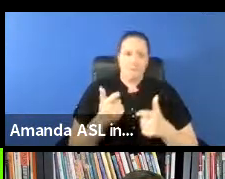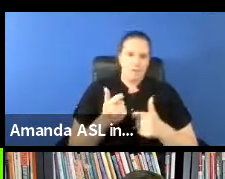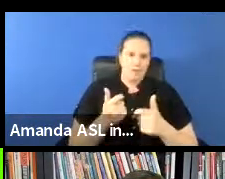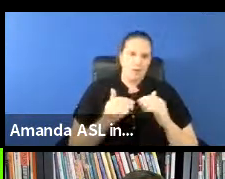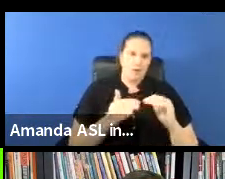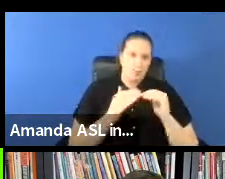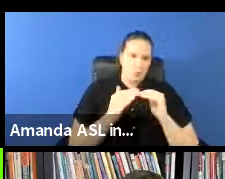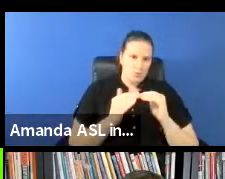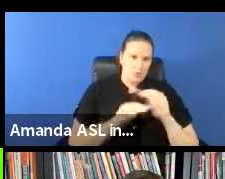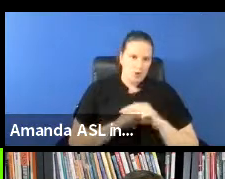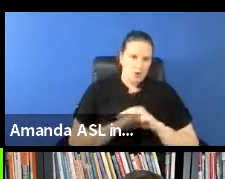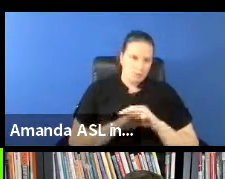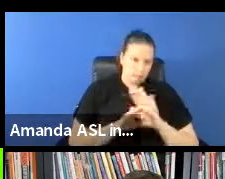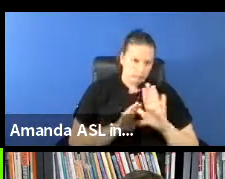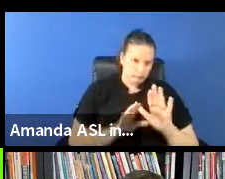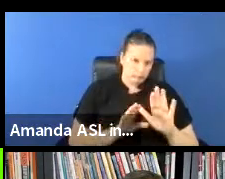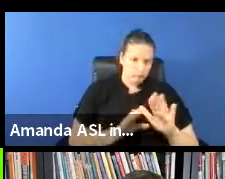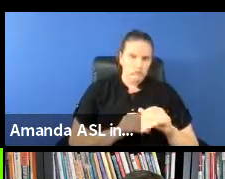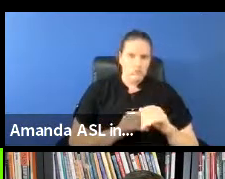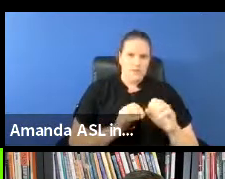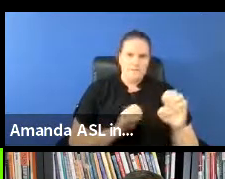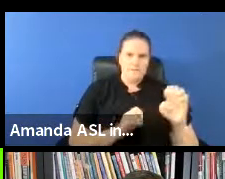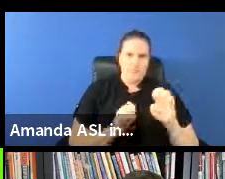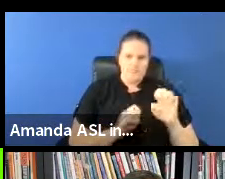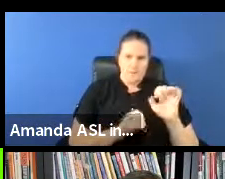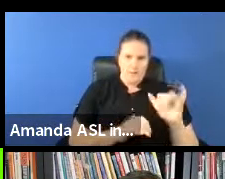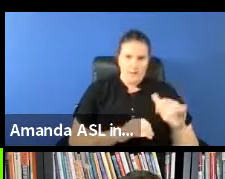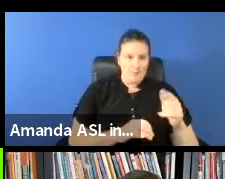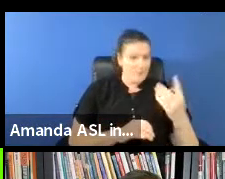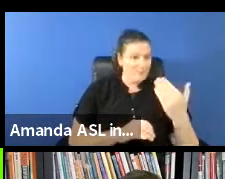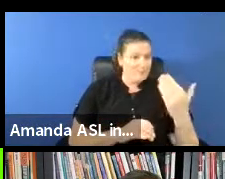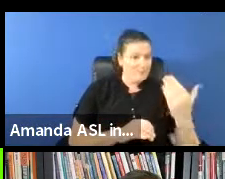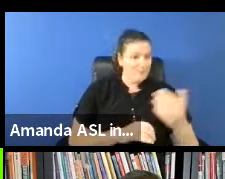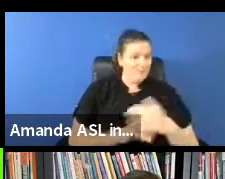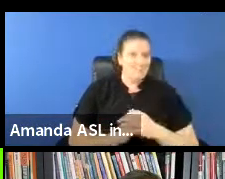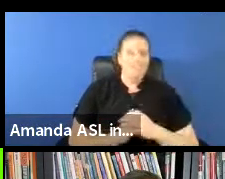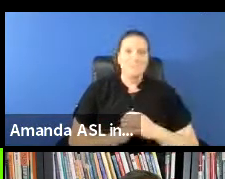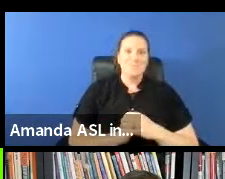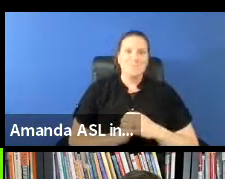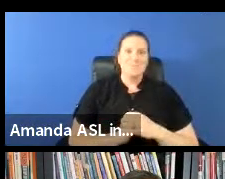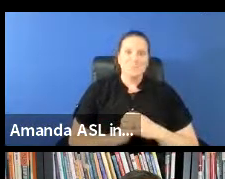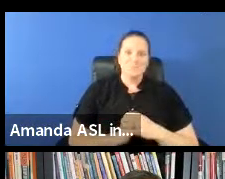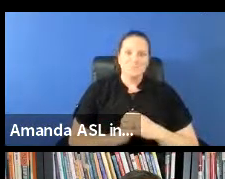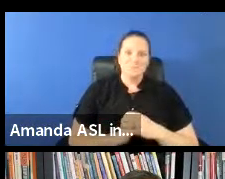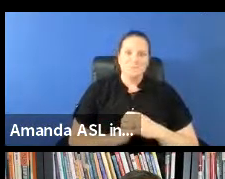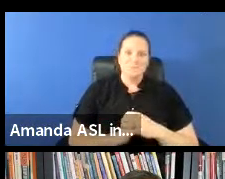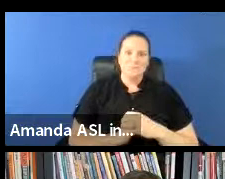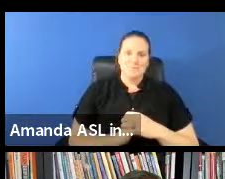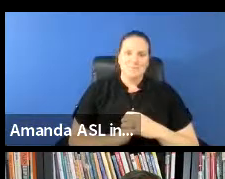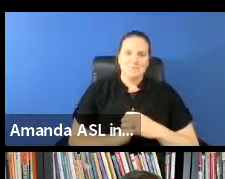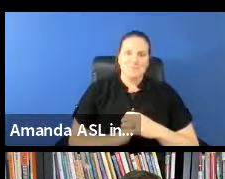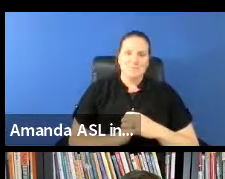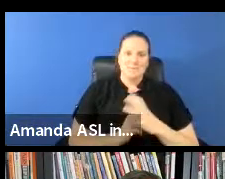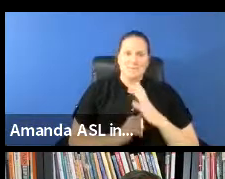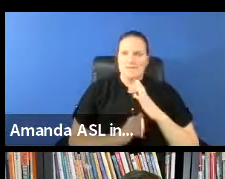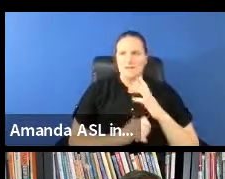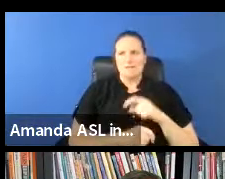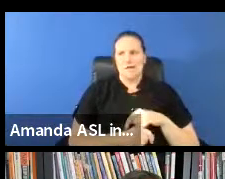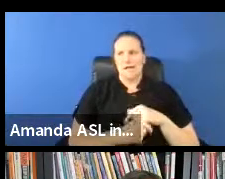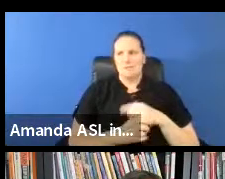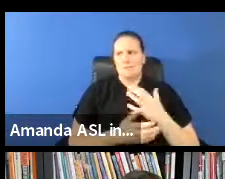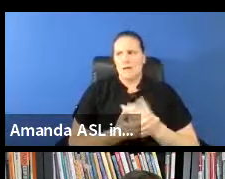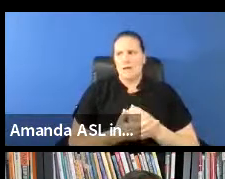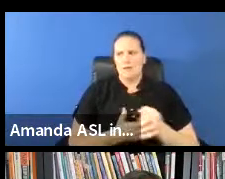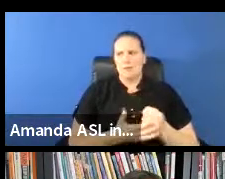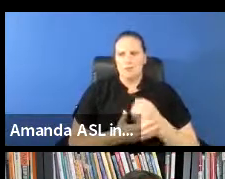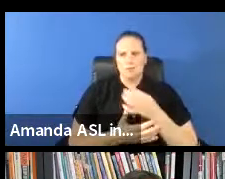and accessibility. So we'll be evaluating that. Thank you. Thank you. We're running short on time. I have a